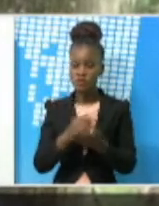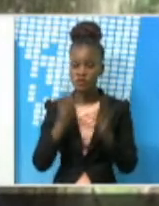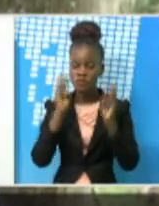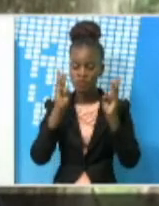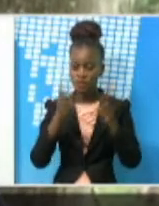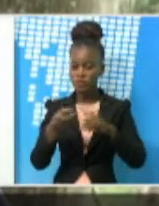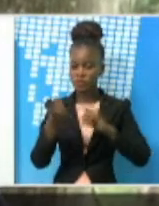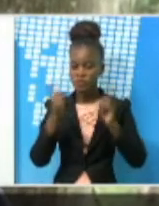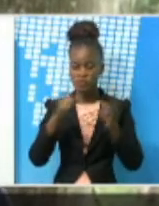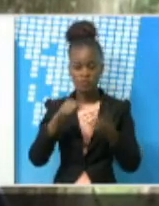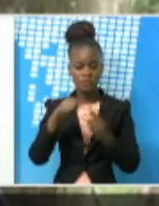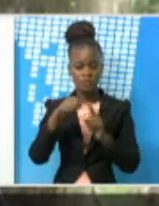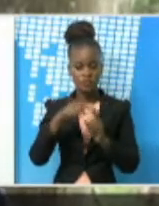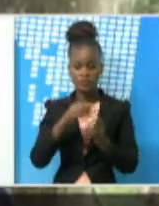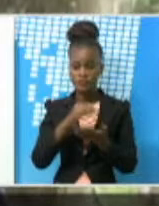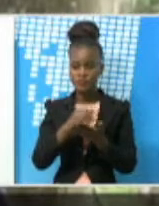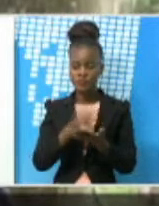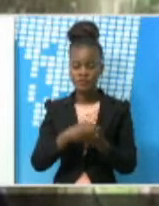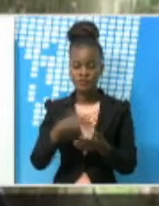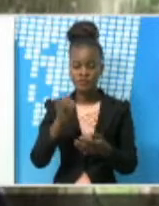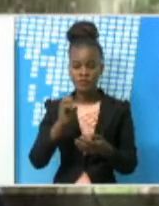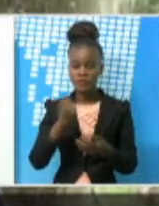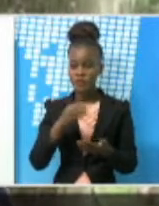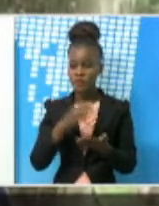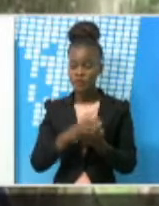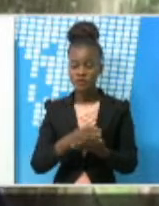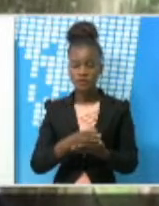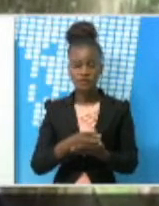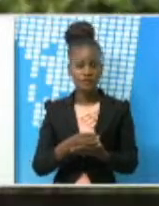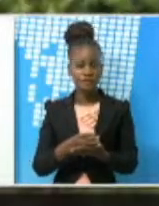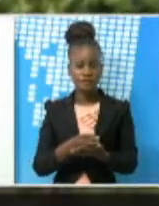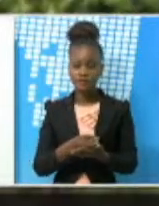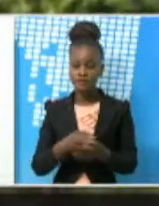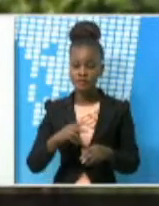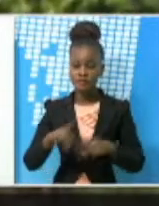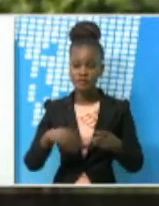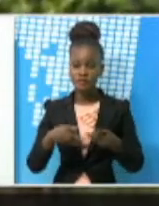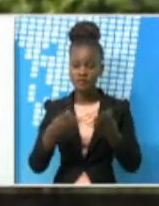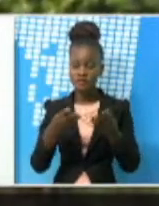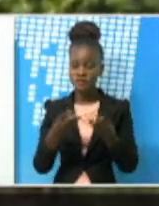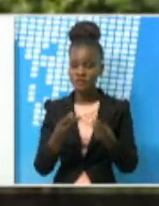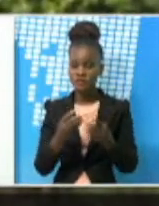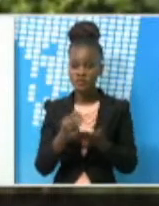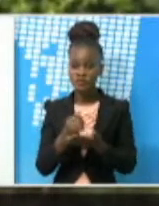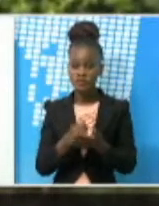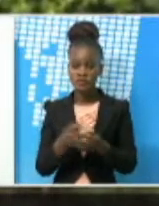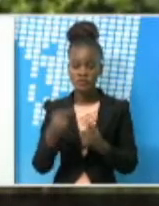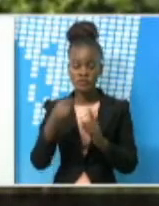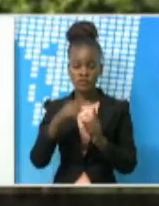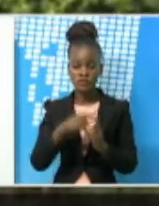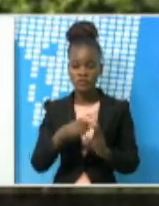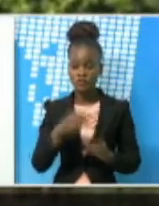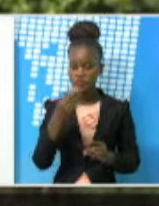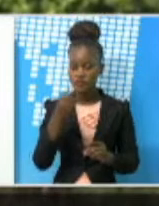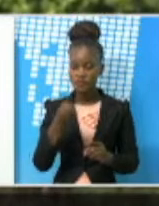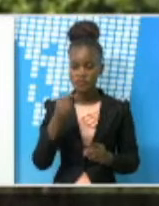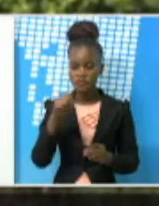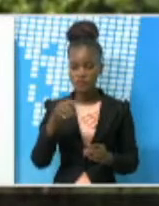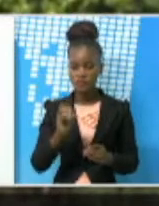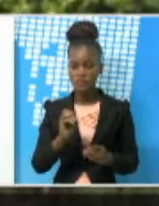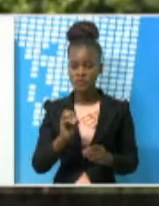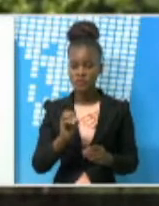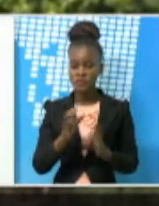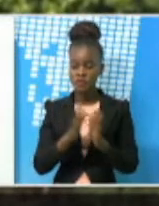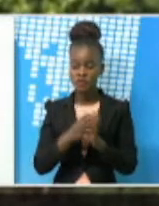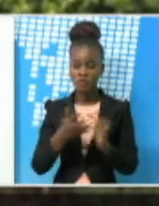to circles because you cannot impose such a tax on the people's money. The waiver was for 2027, and we have